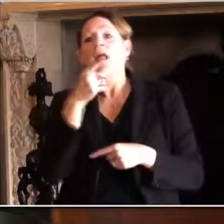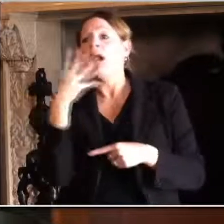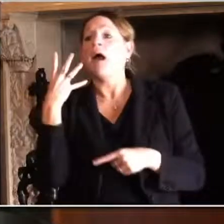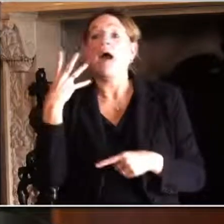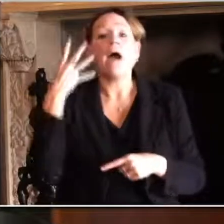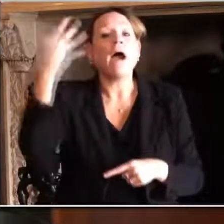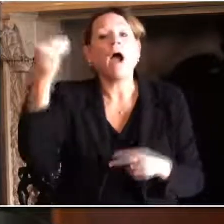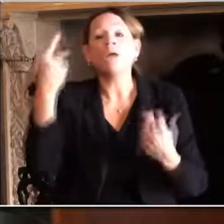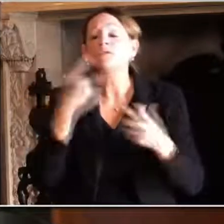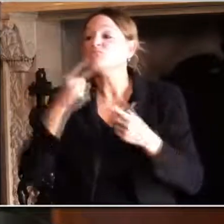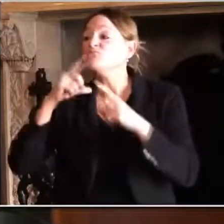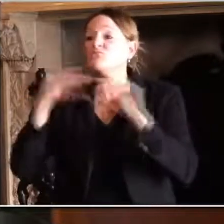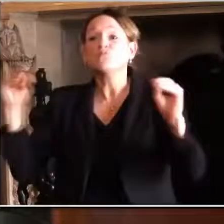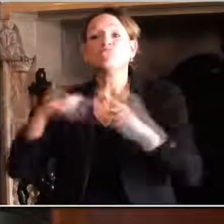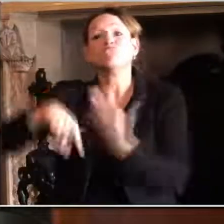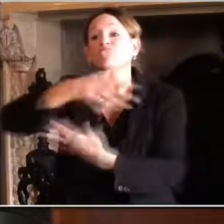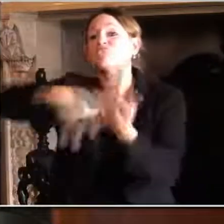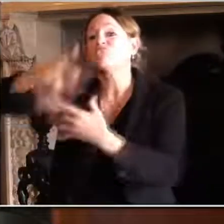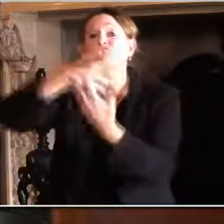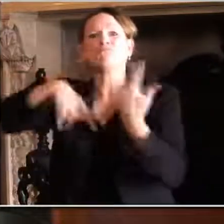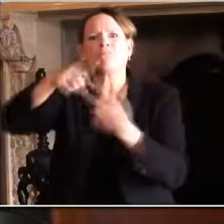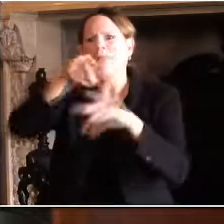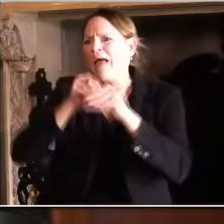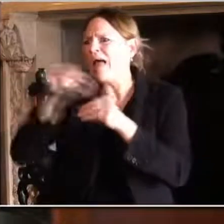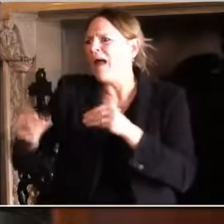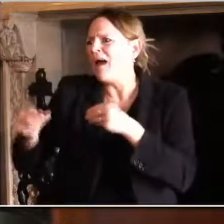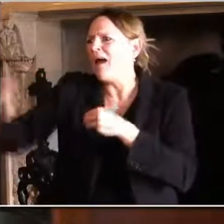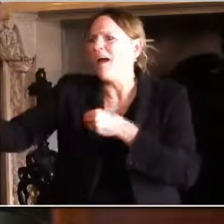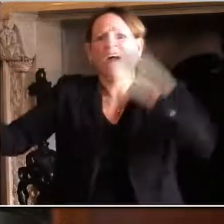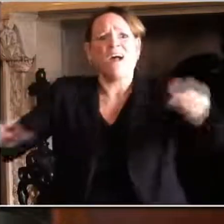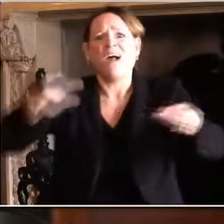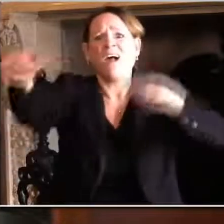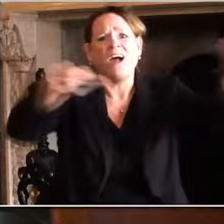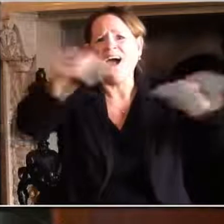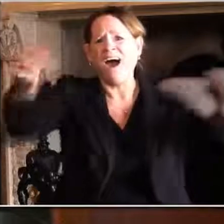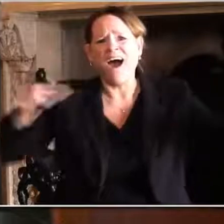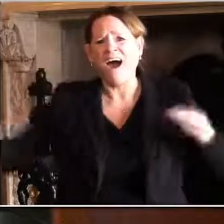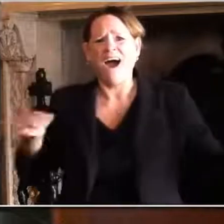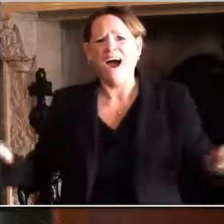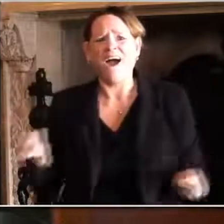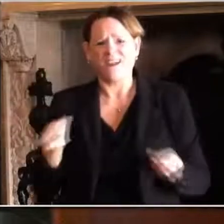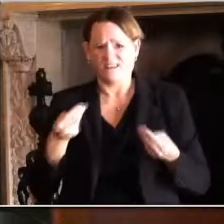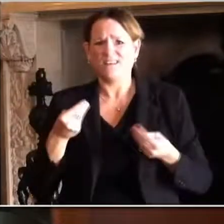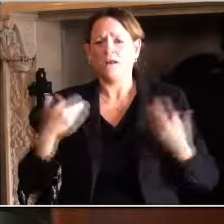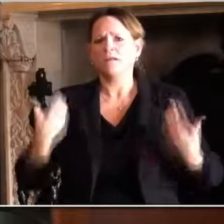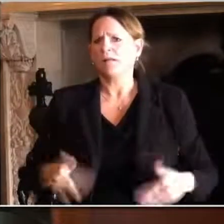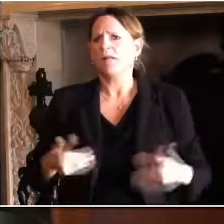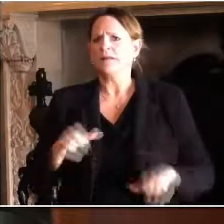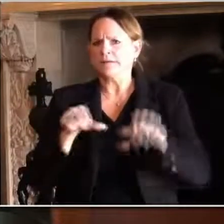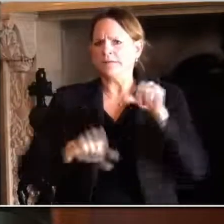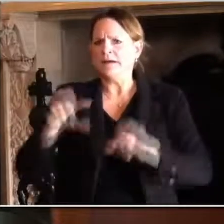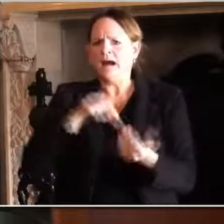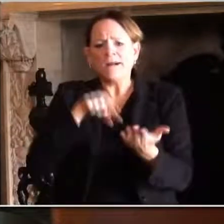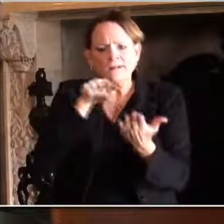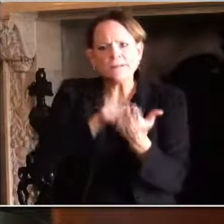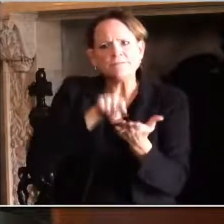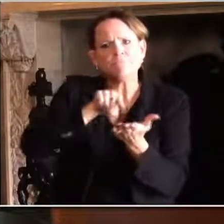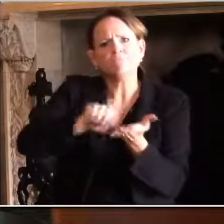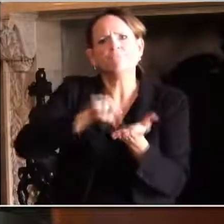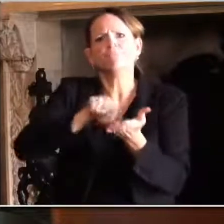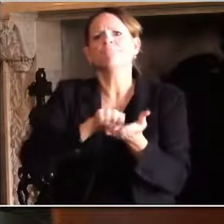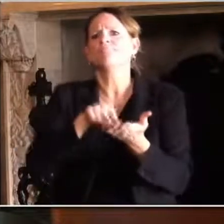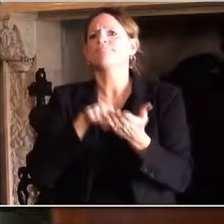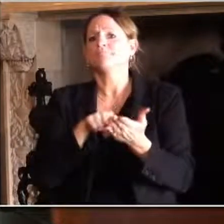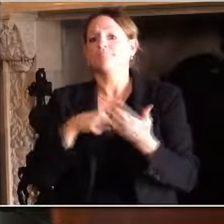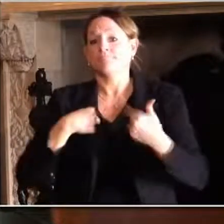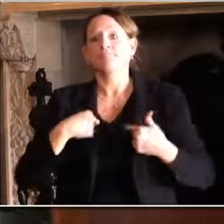spread. And again, remember that the science tells us that you can be contagious without ever developing symptoms at all.